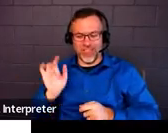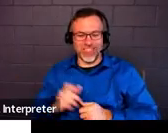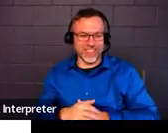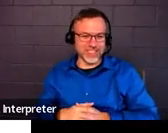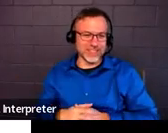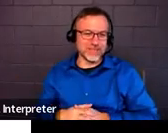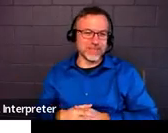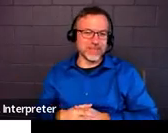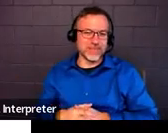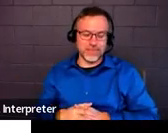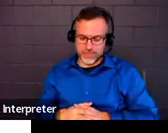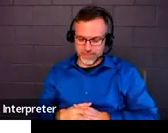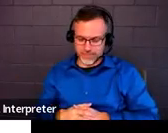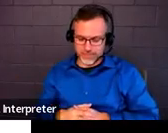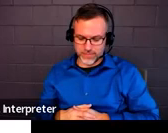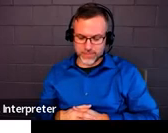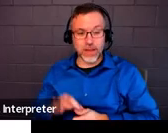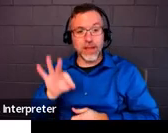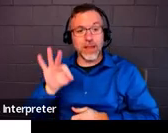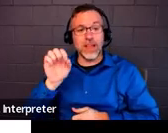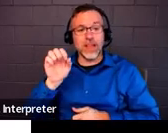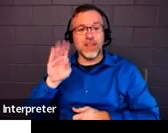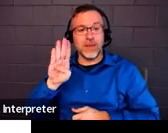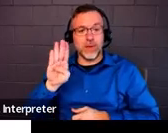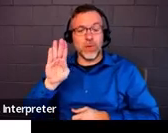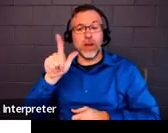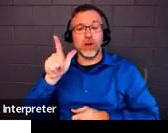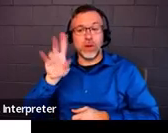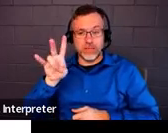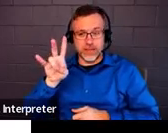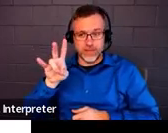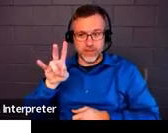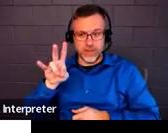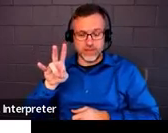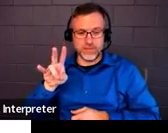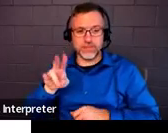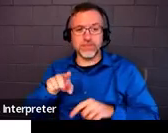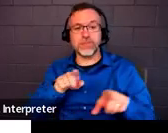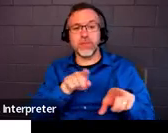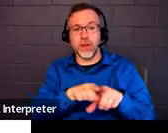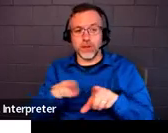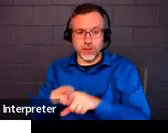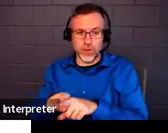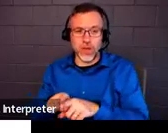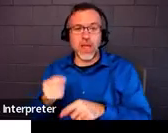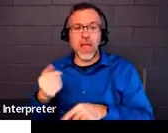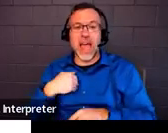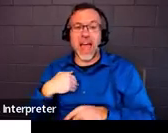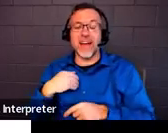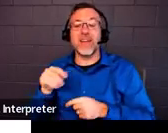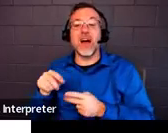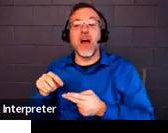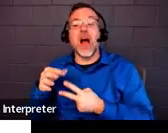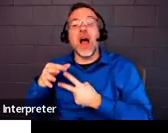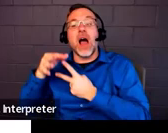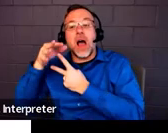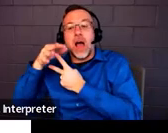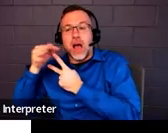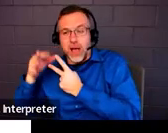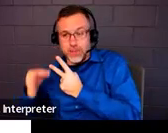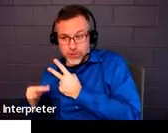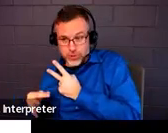So, February 27th, also, there is an optional test coordinator